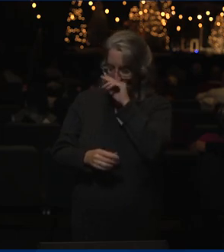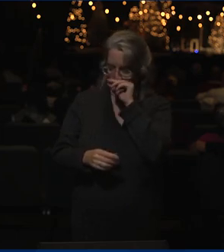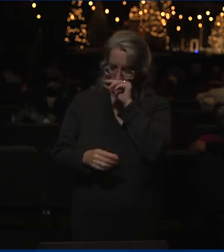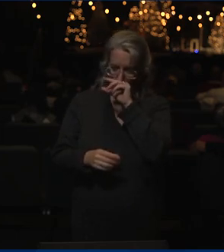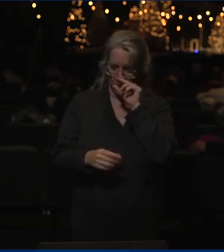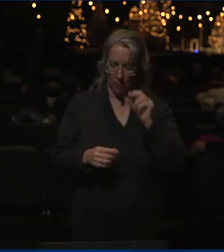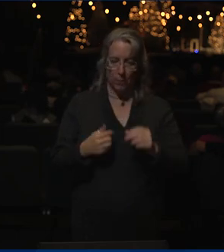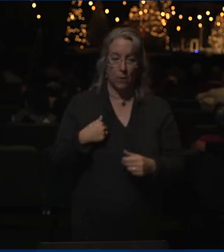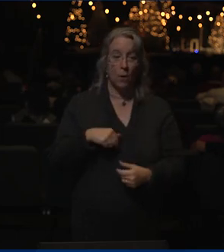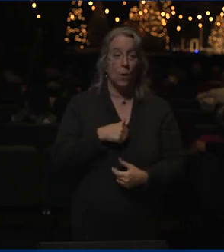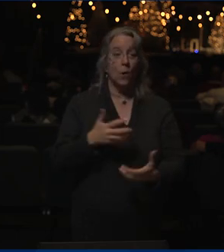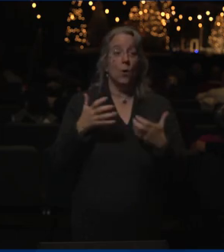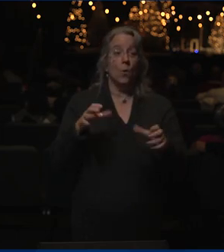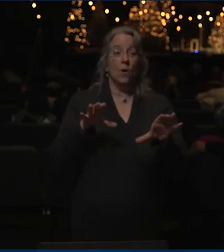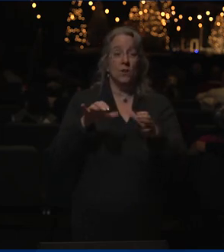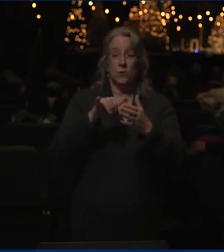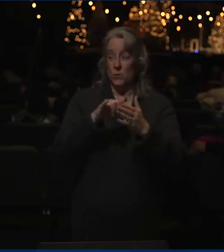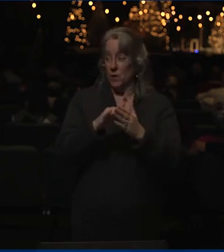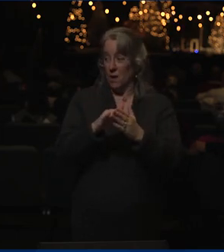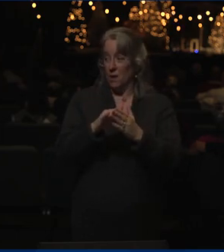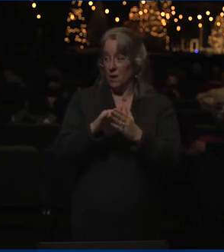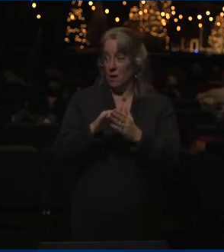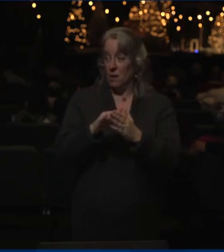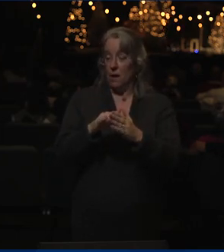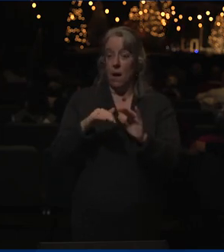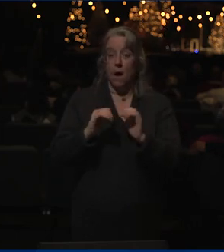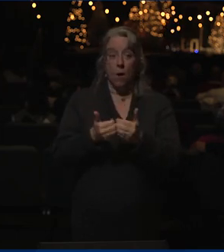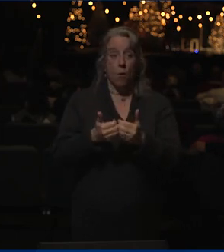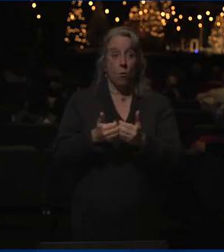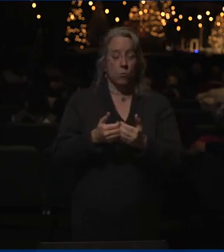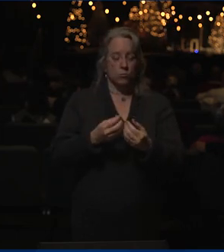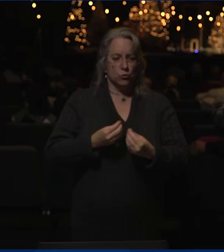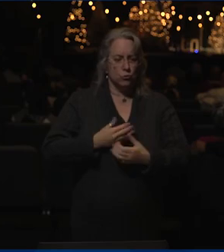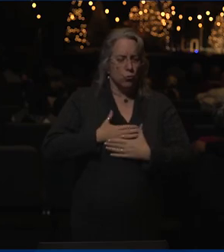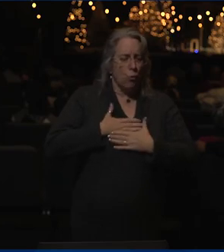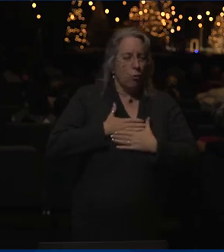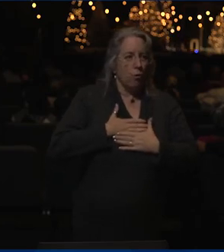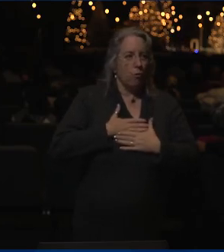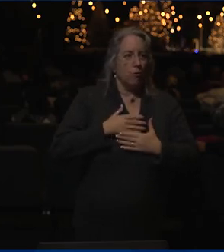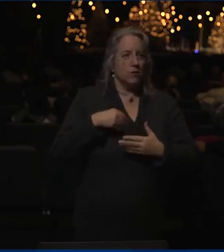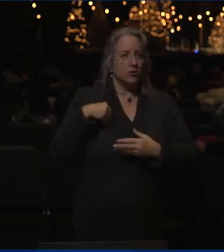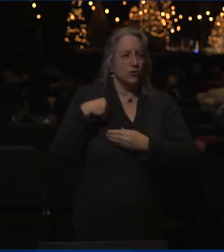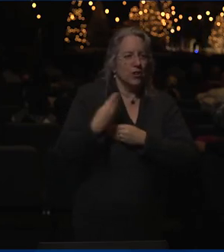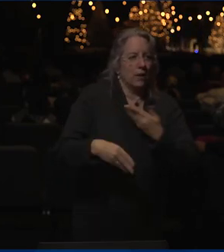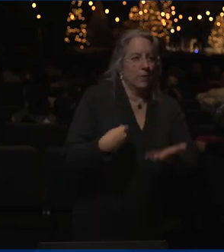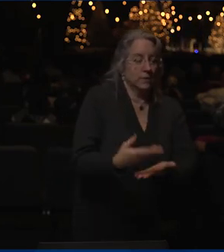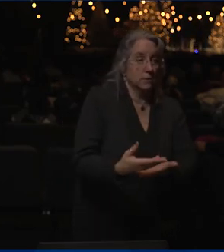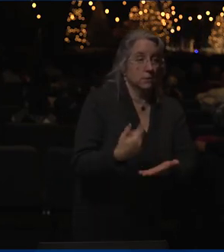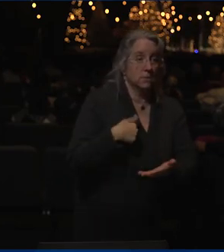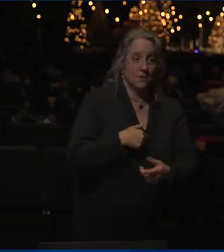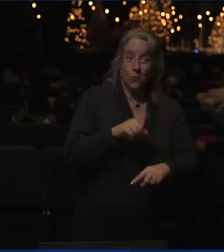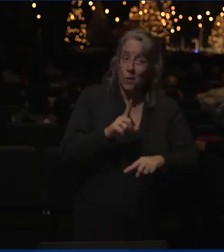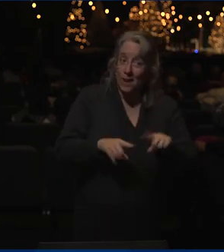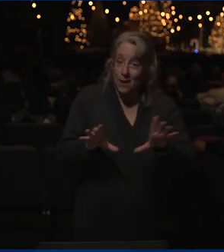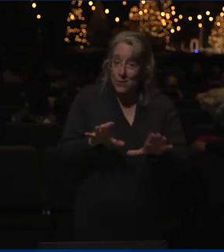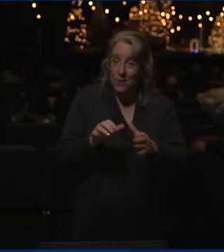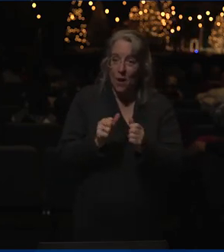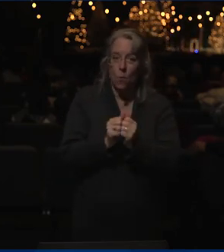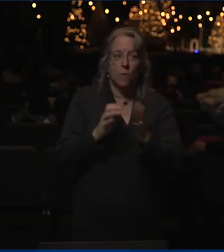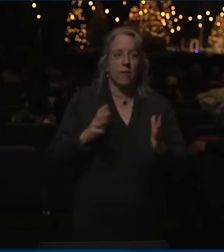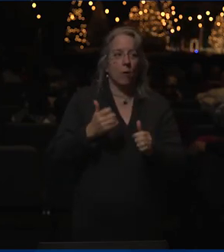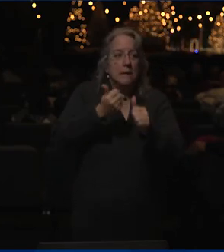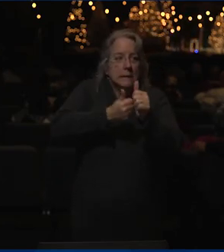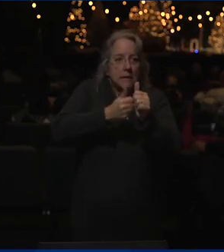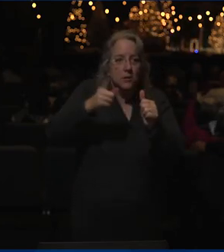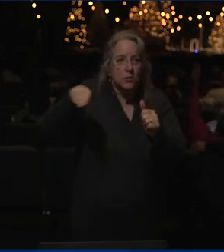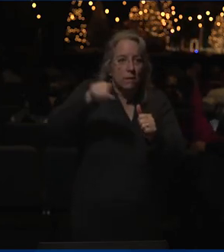And we want to do that in a way that is joyful and generous, and we can't do that without each of us taking an ownership of being